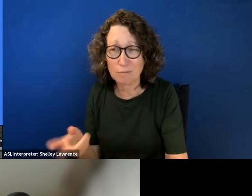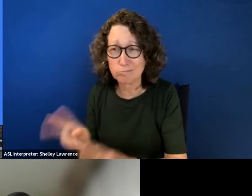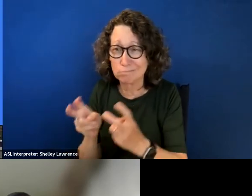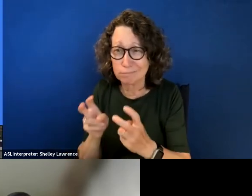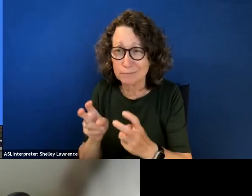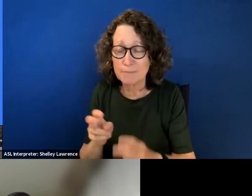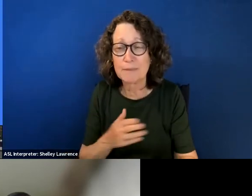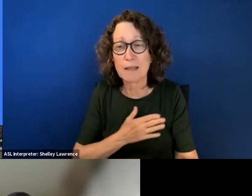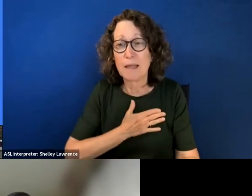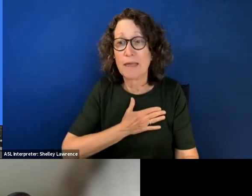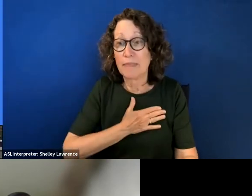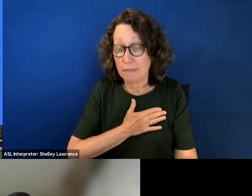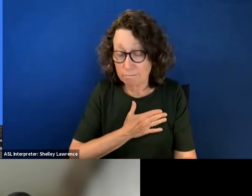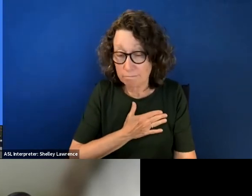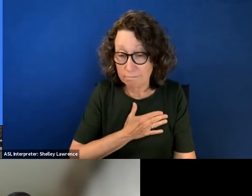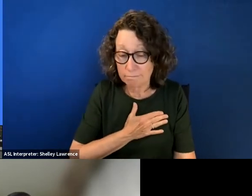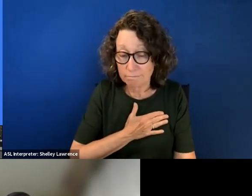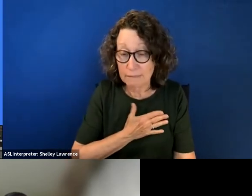Thankfully,